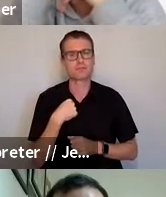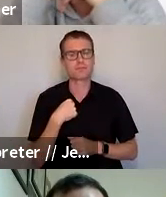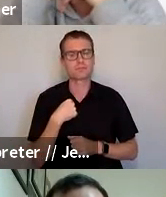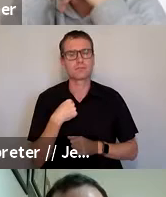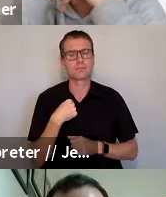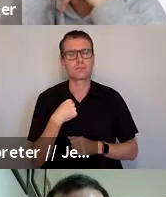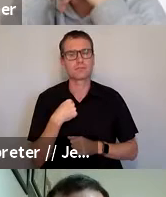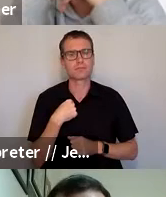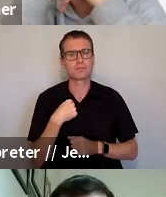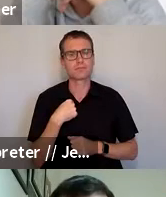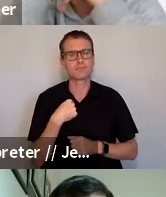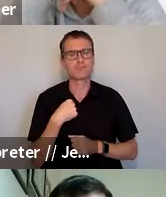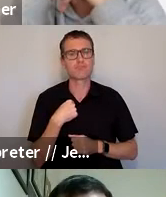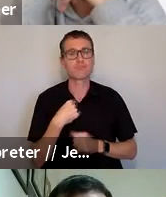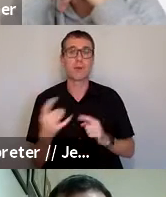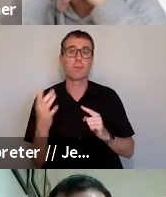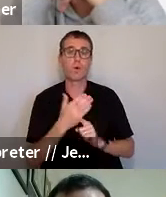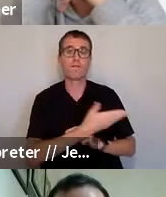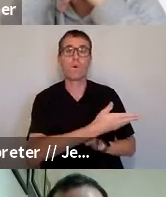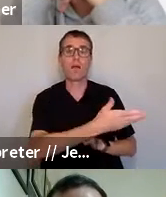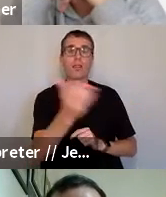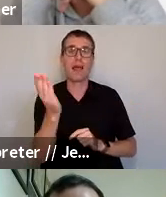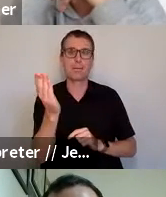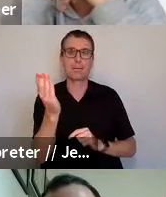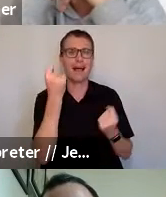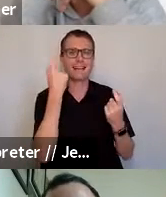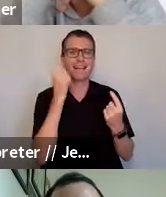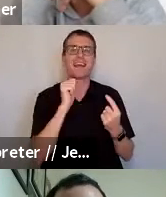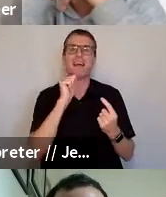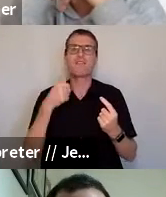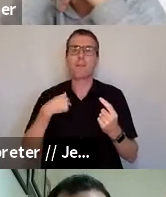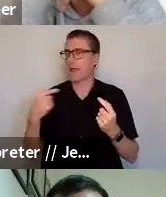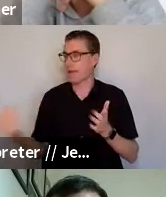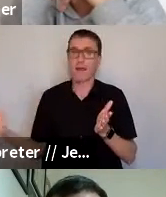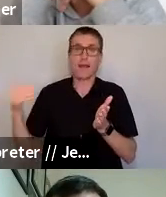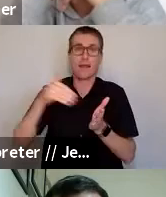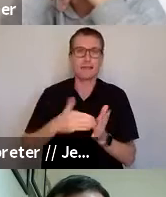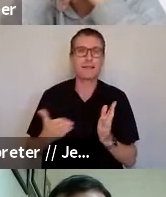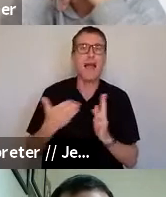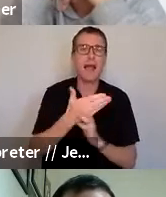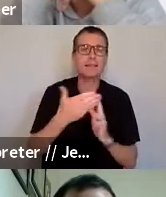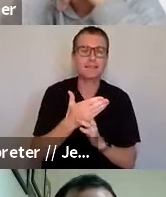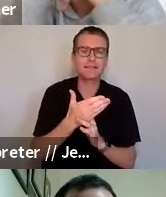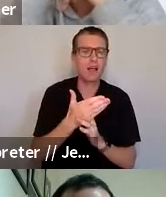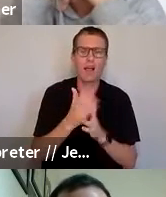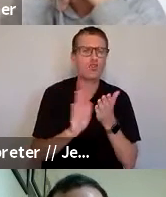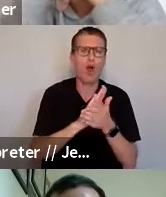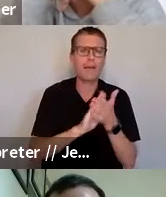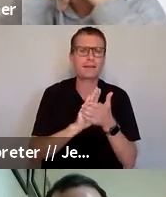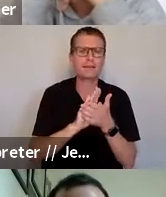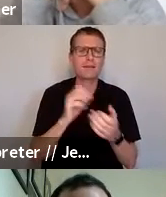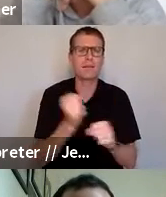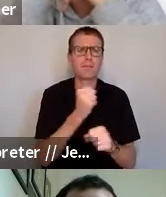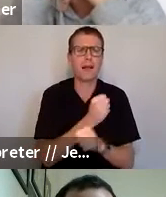doesn't reduce anything from the experience of arts. It only enhances it for everyone, not just the person with a disability or